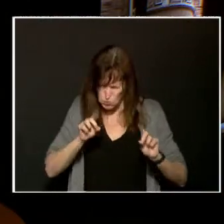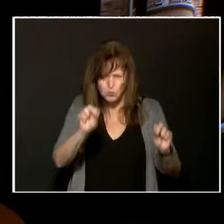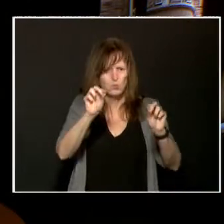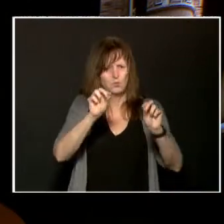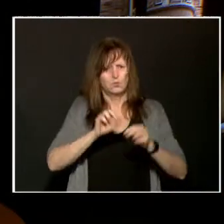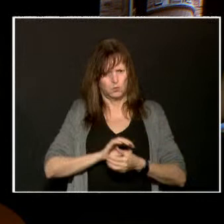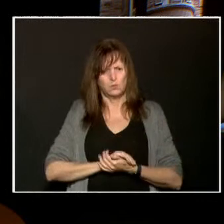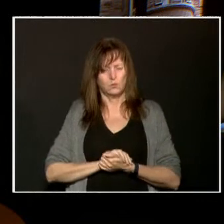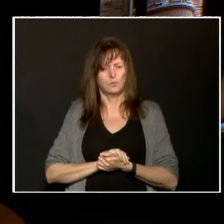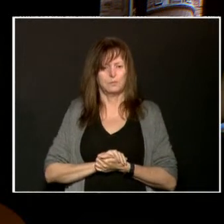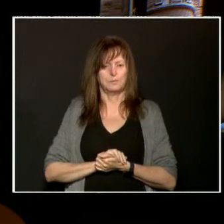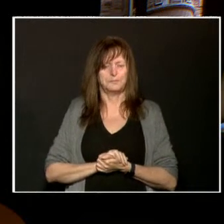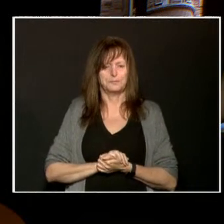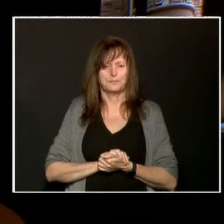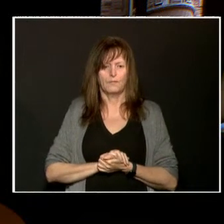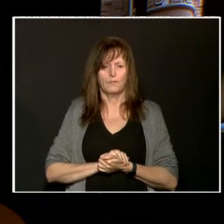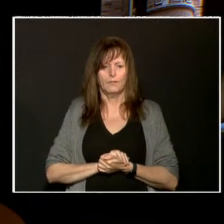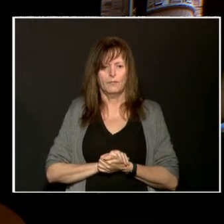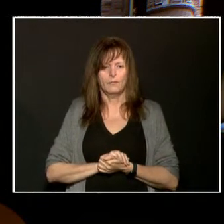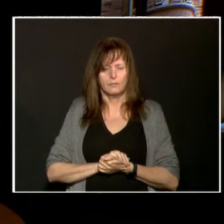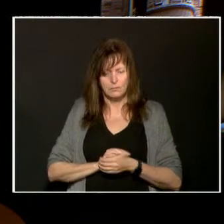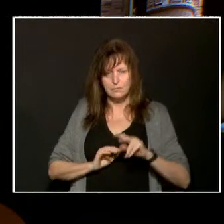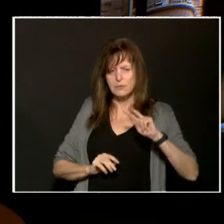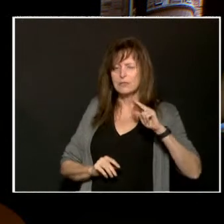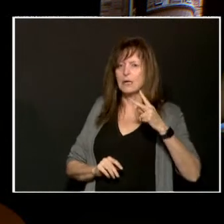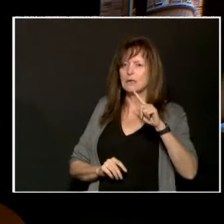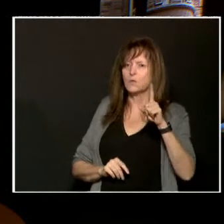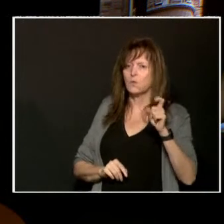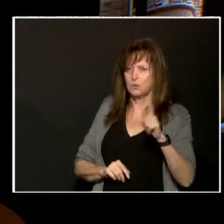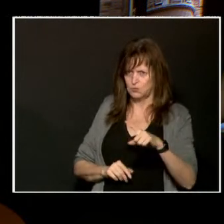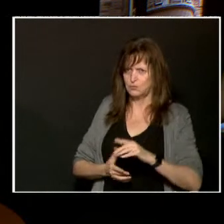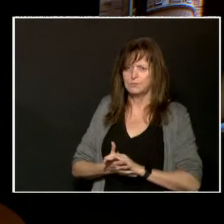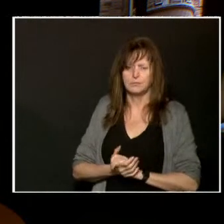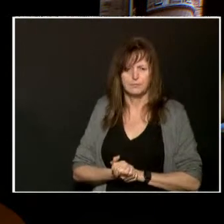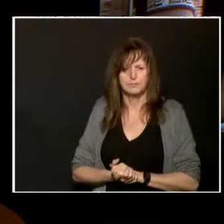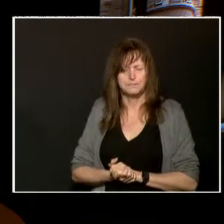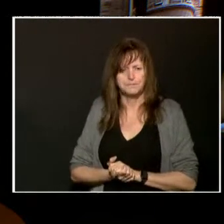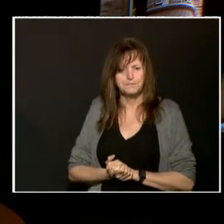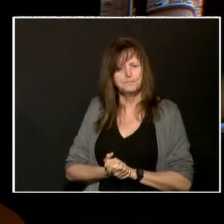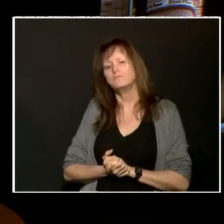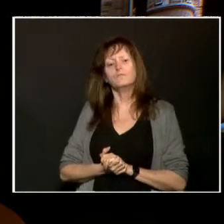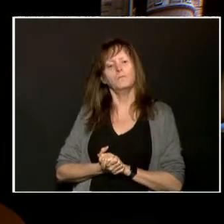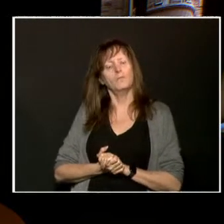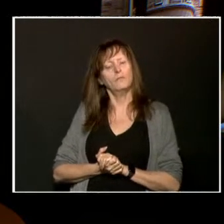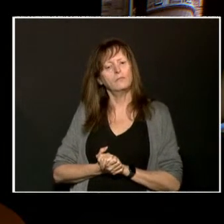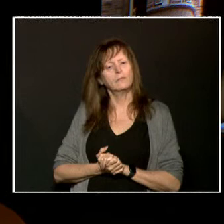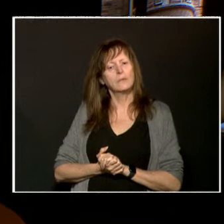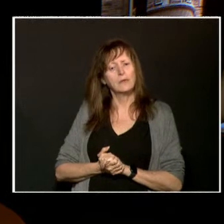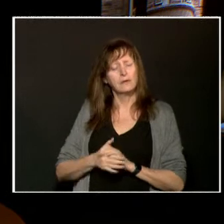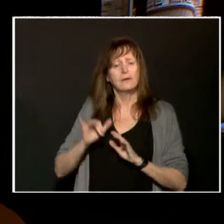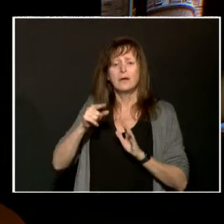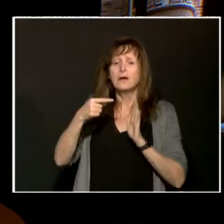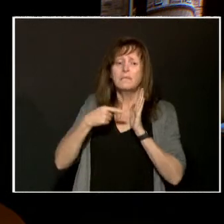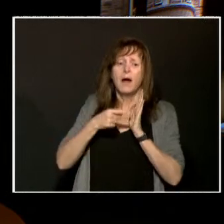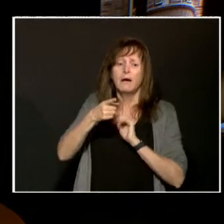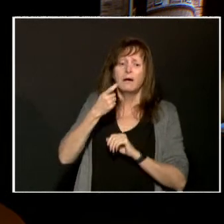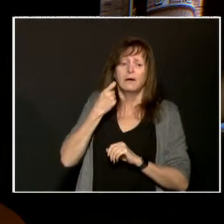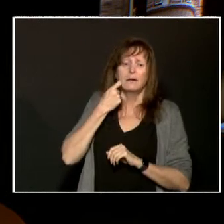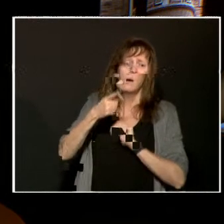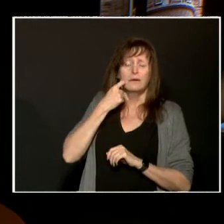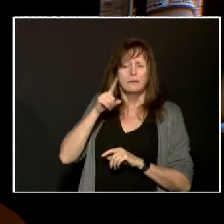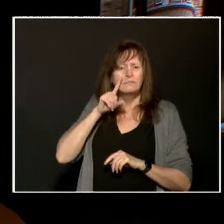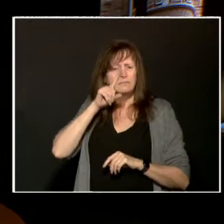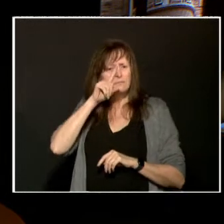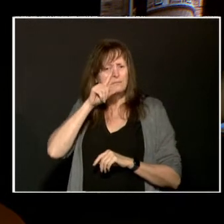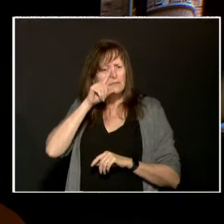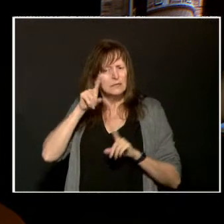Dr. Yaffe, on testing, I mean, this modeling briefing did say that, testing levels are down, and as much as positivity is also down,